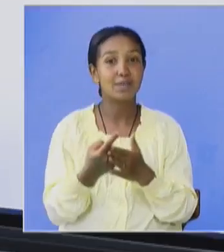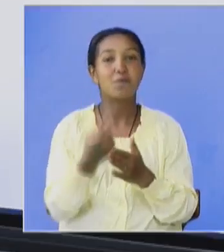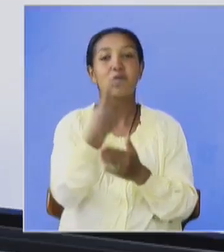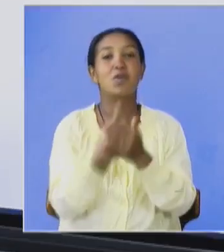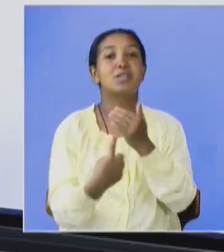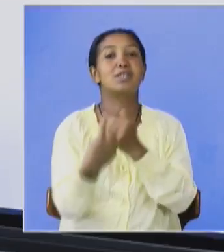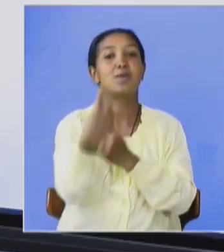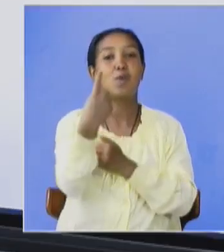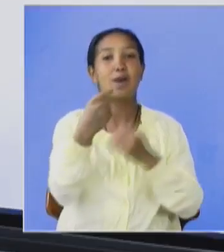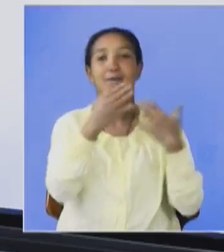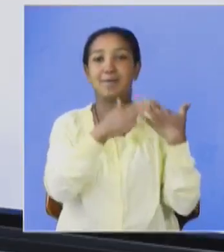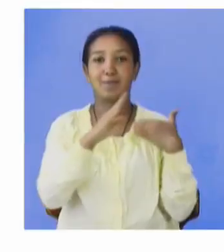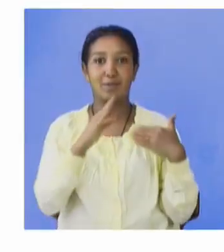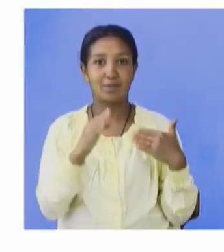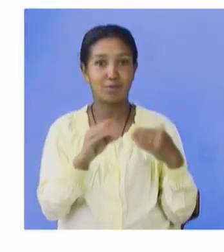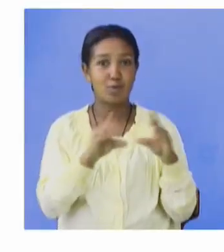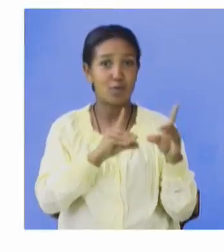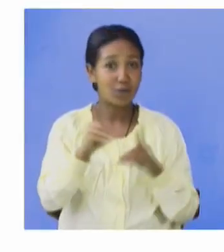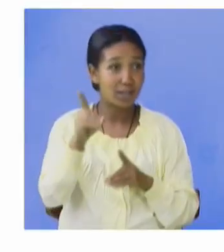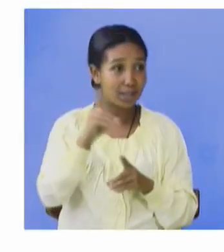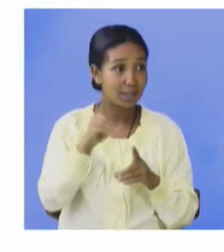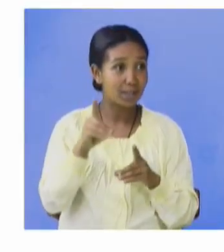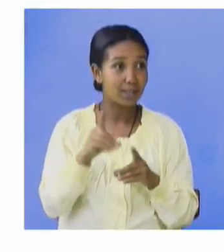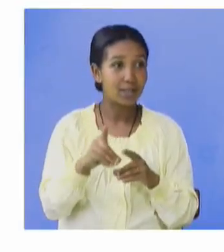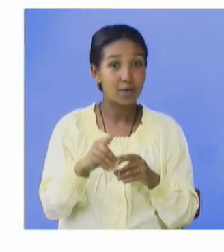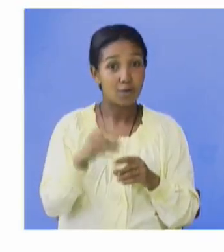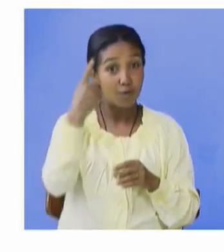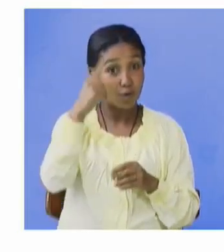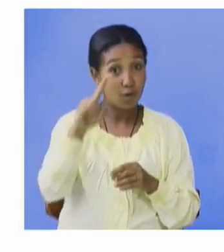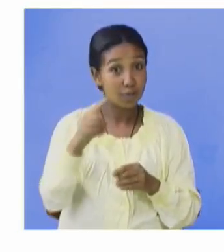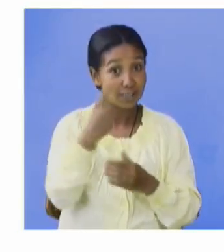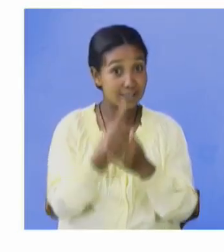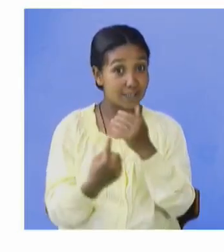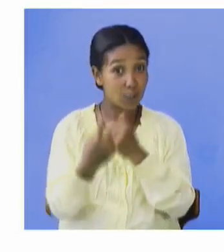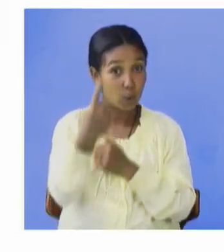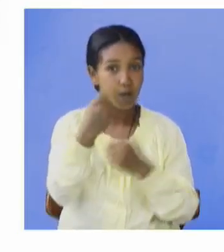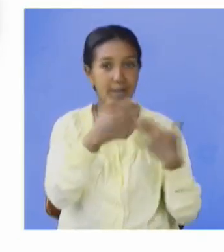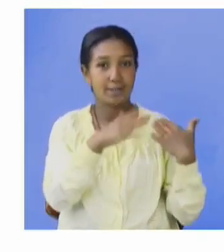singular subjects. Don't forget that, students, singular